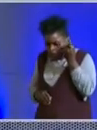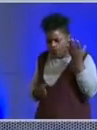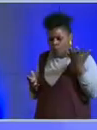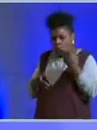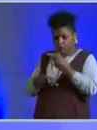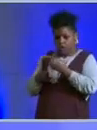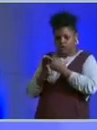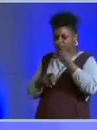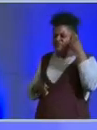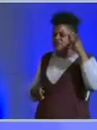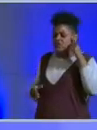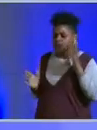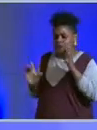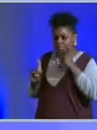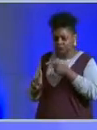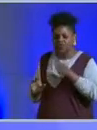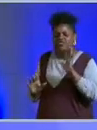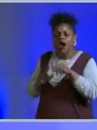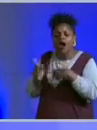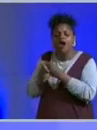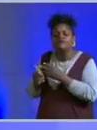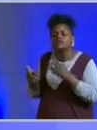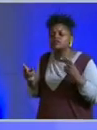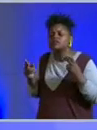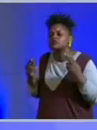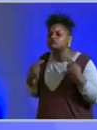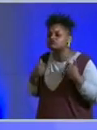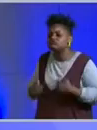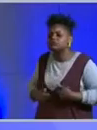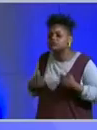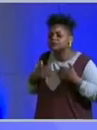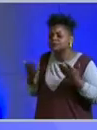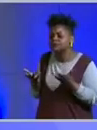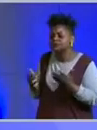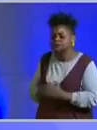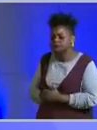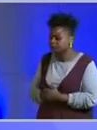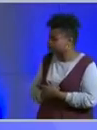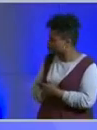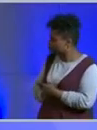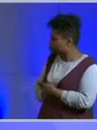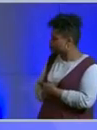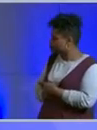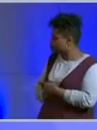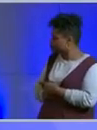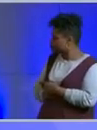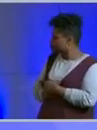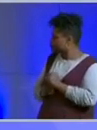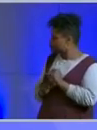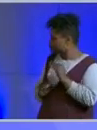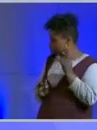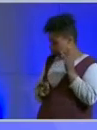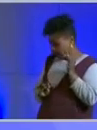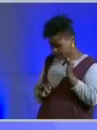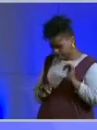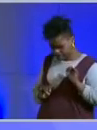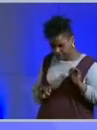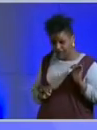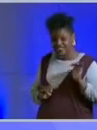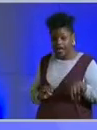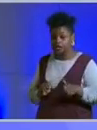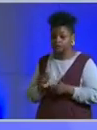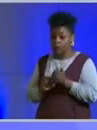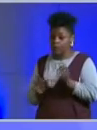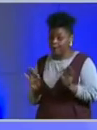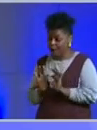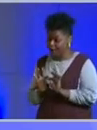units for. If you can talk about the types of residents that have been served. Yeah, that's the, excuse me, that's the, I think the most important thing